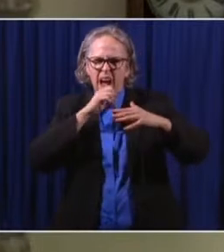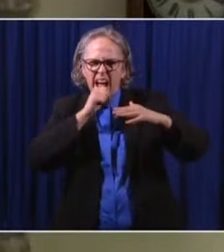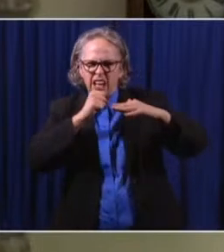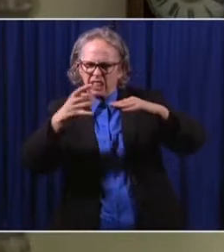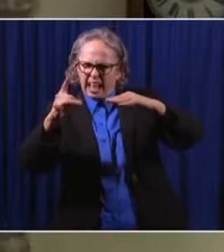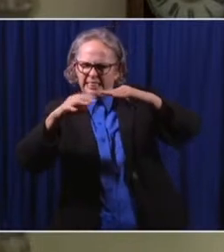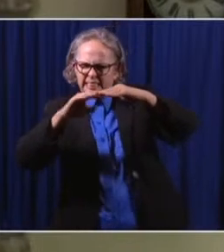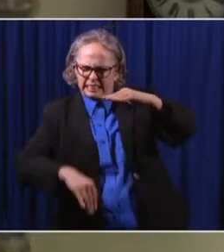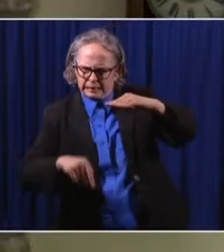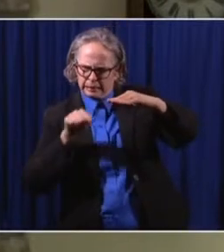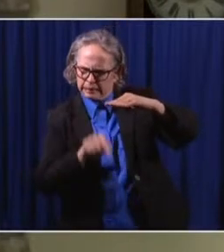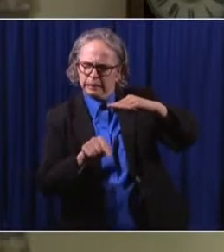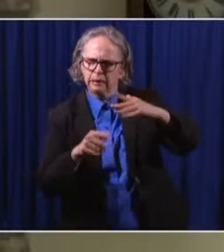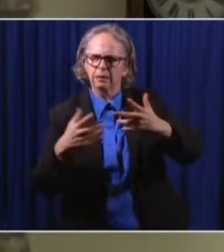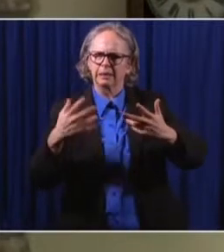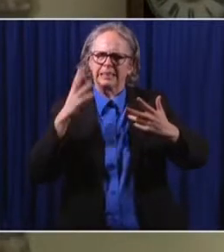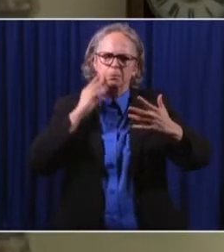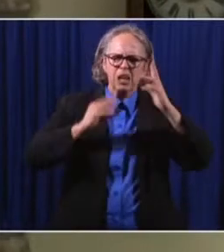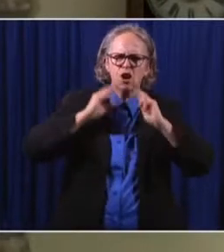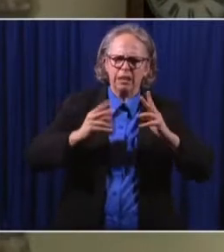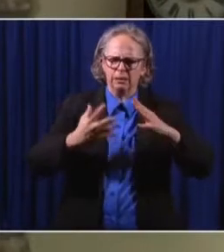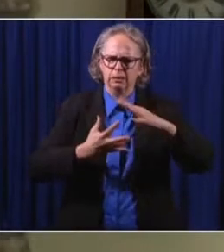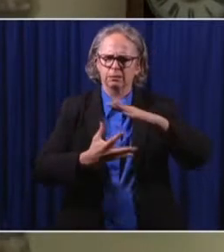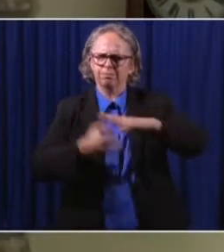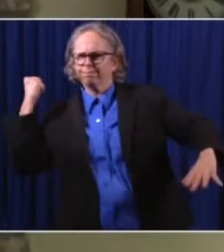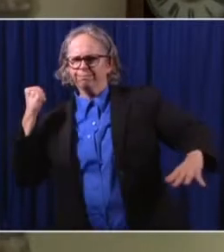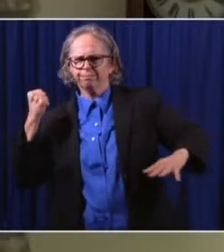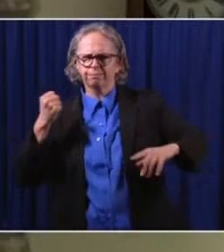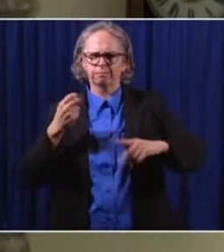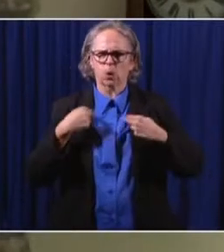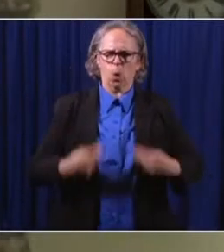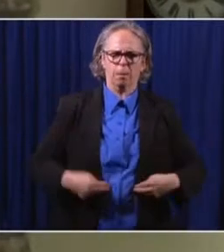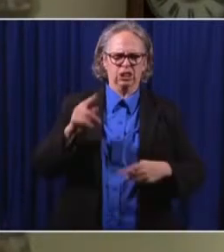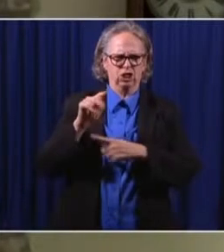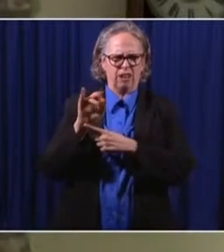trafficking. Young people that often run away.